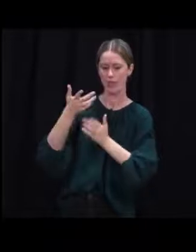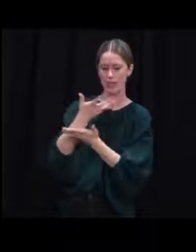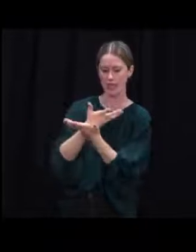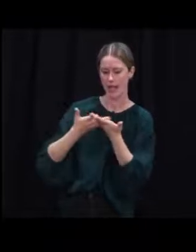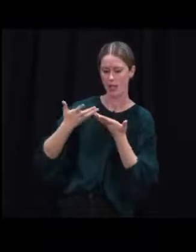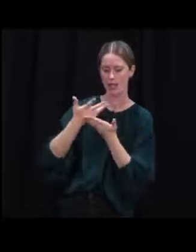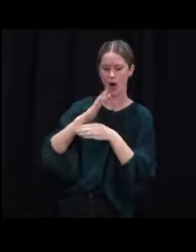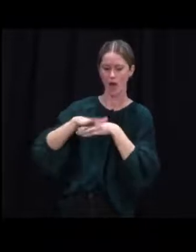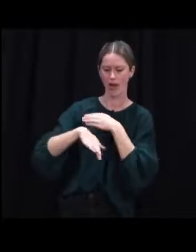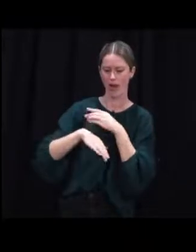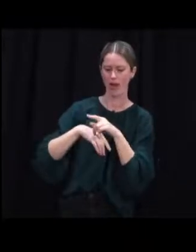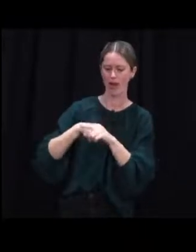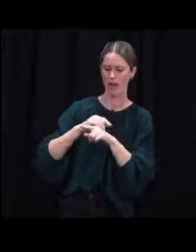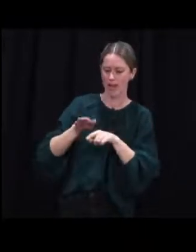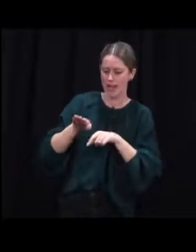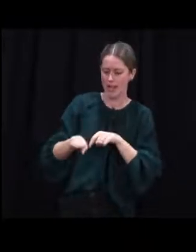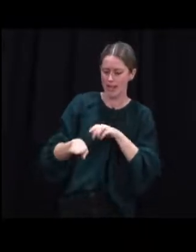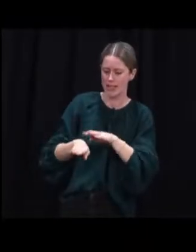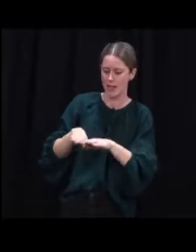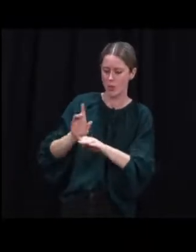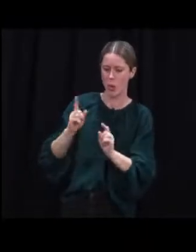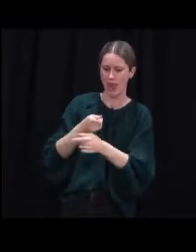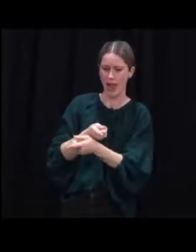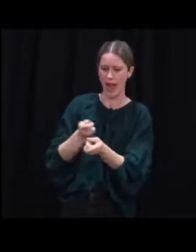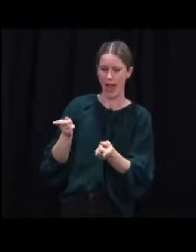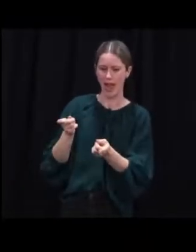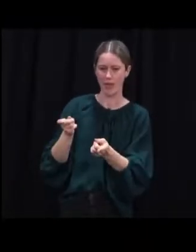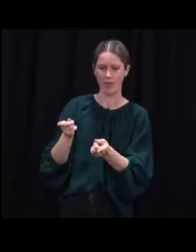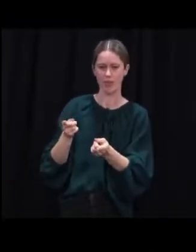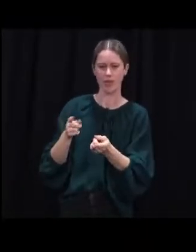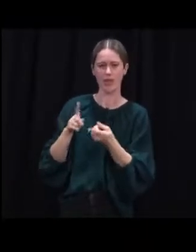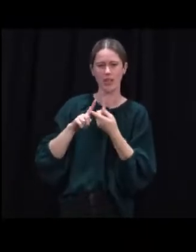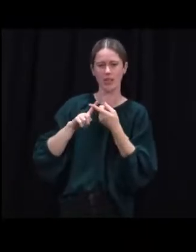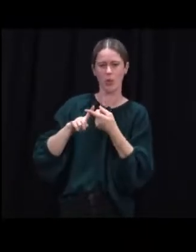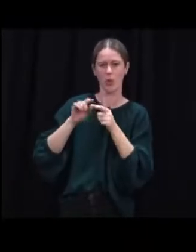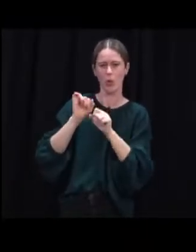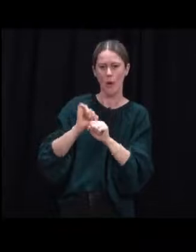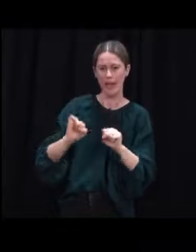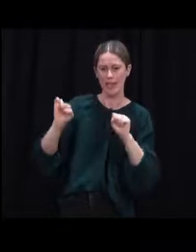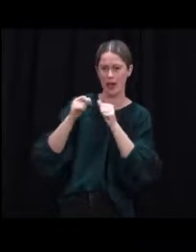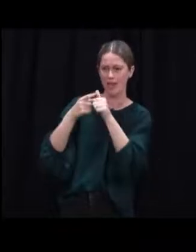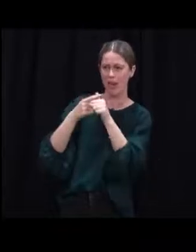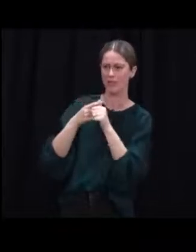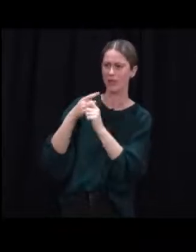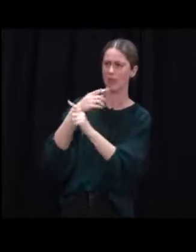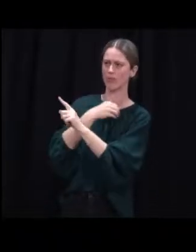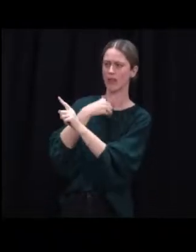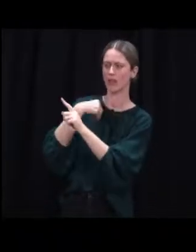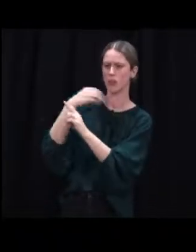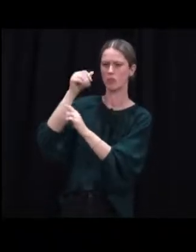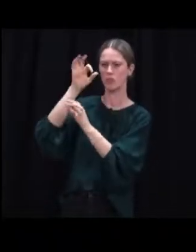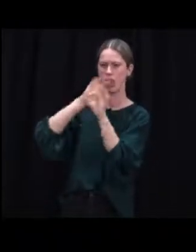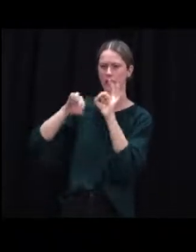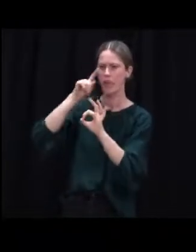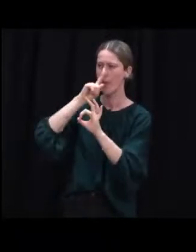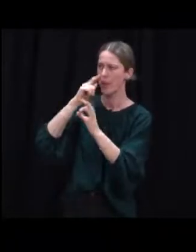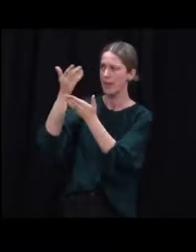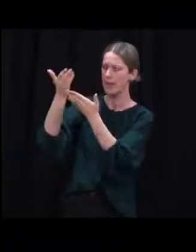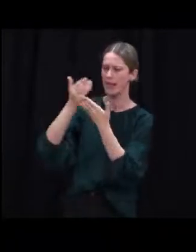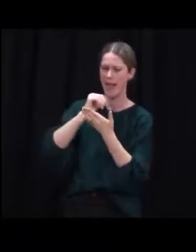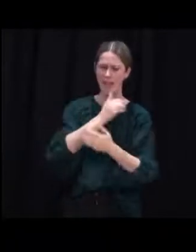involved in that incident will receive a letter within the next 24 hours, and there will be further follow-up discussions with them about what the next steps will